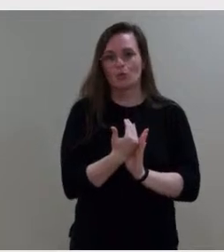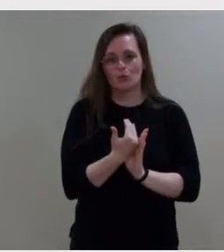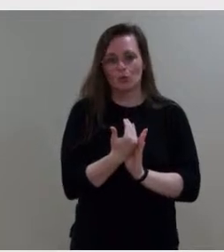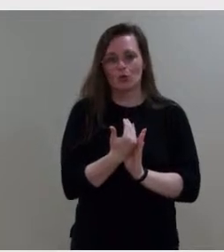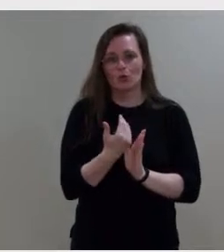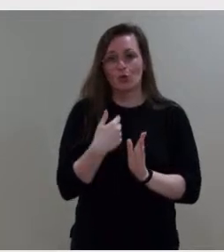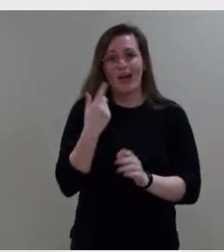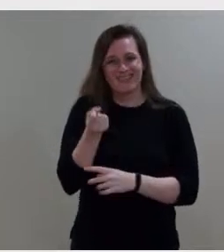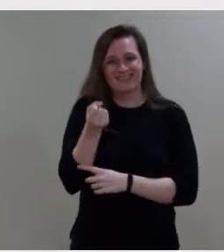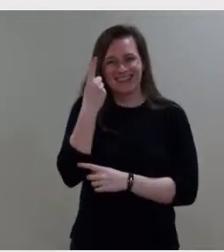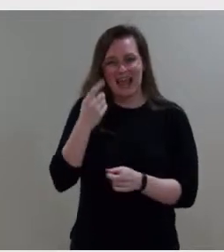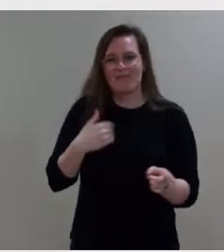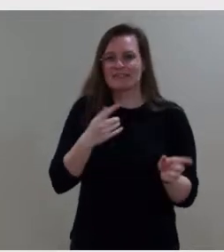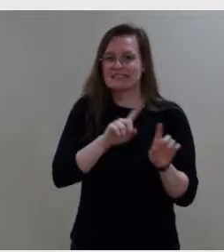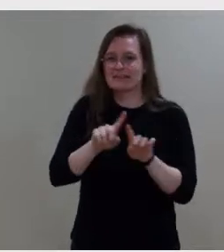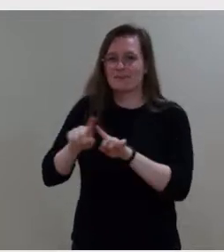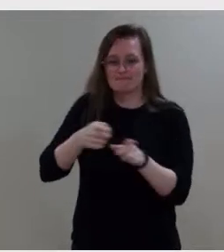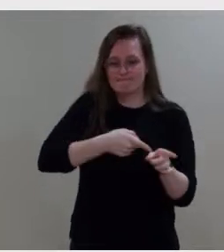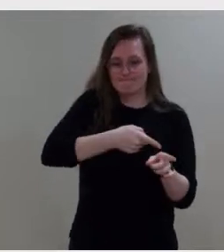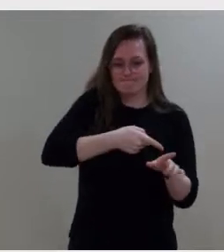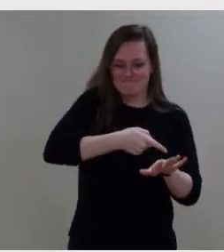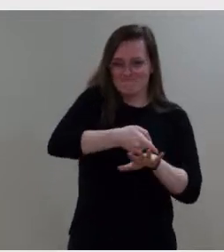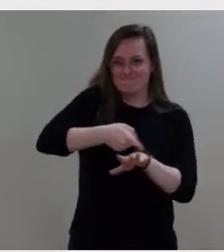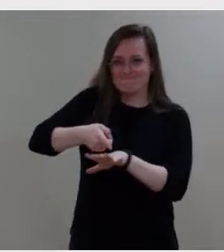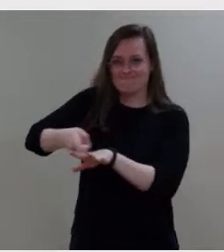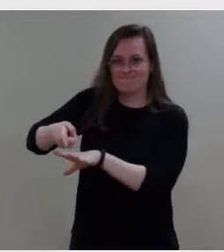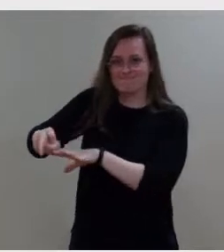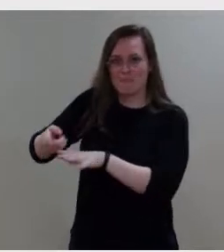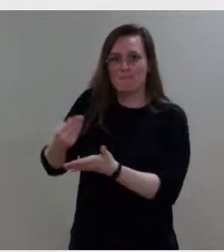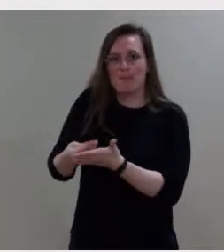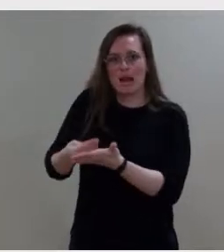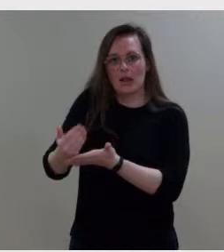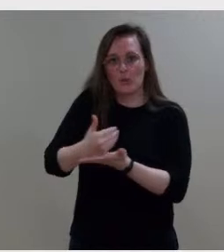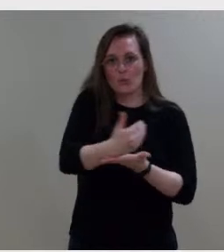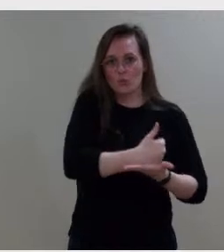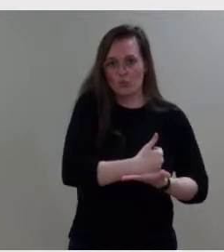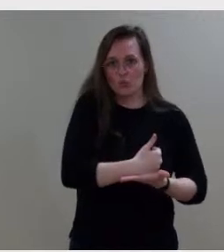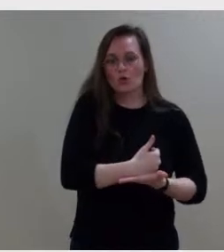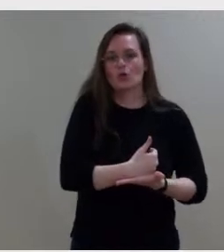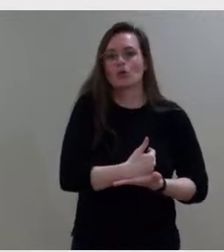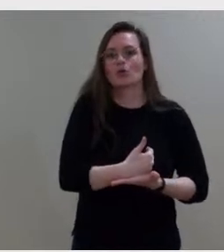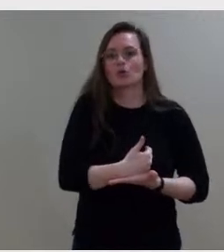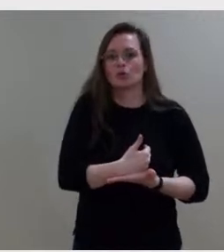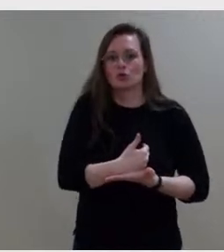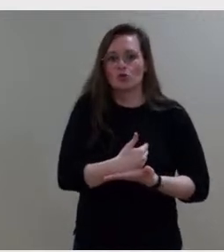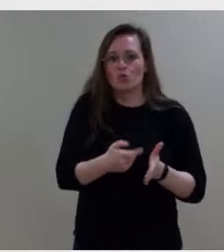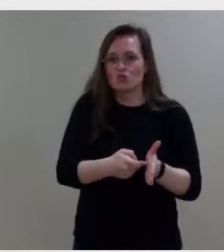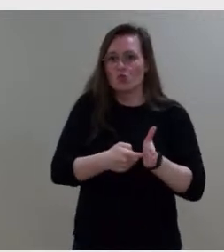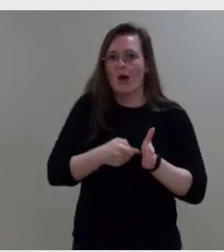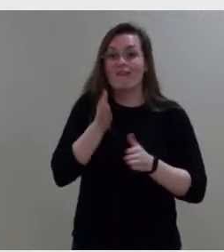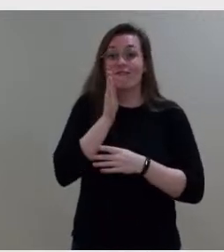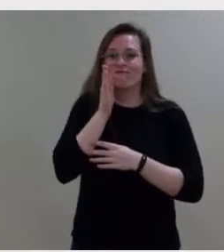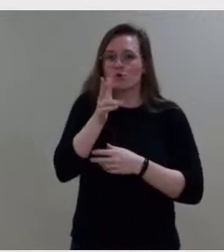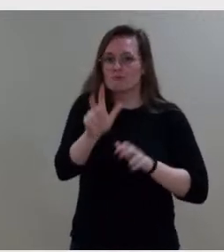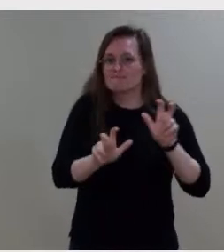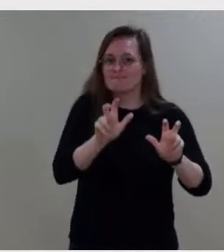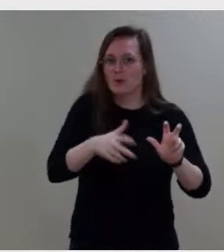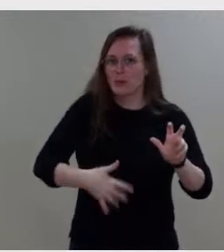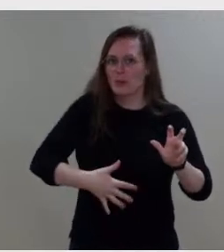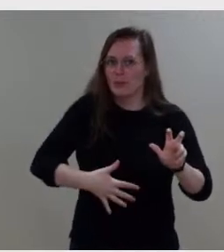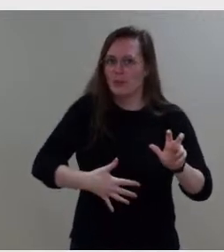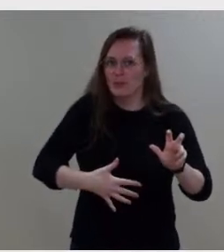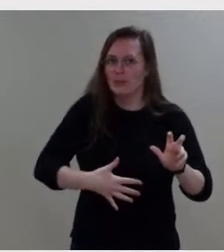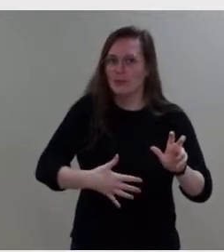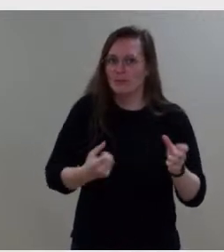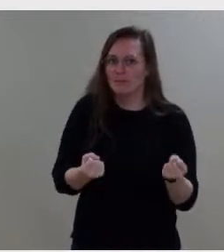of capital cost drivers that will require significant investment in the years ahead. If you look at the value of